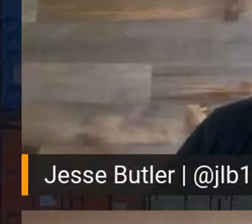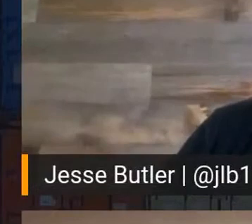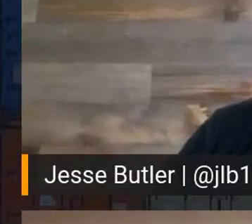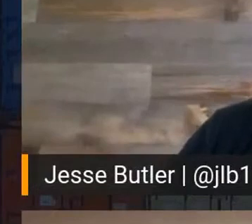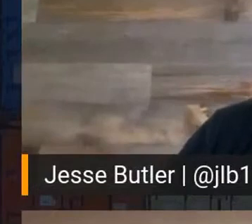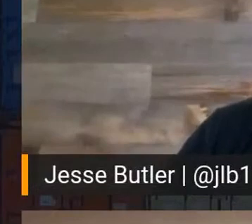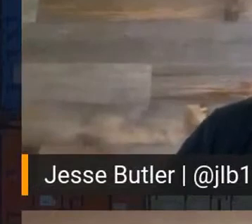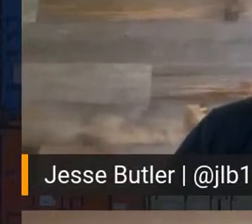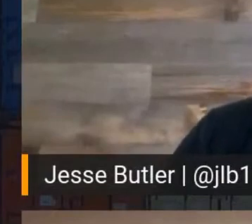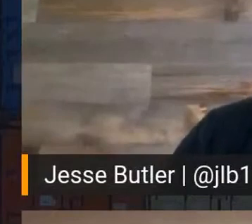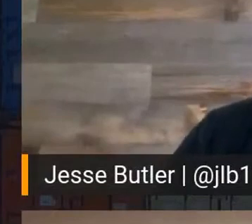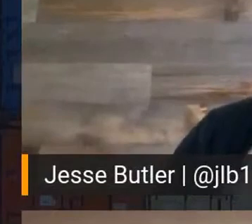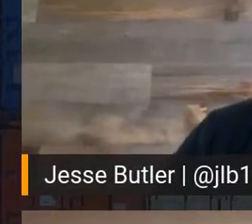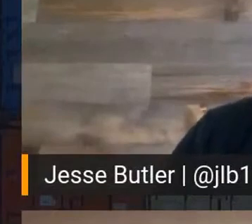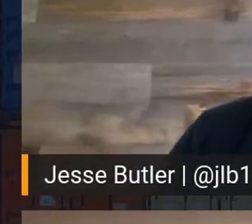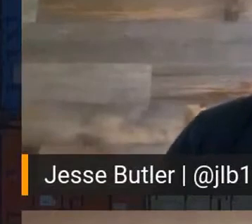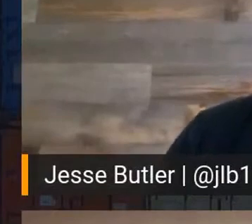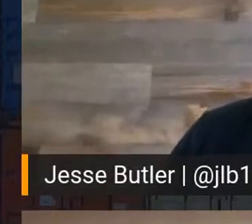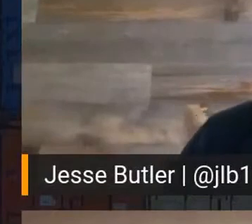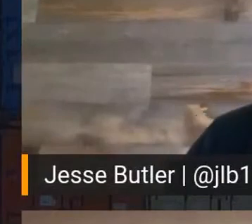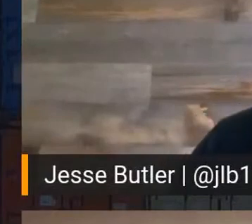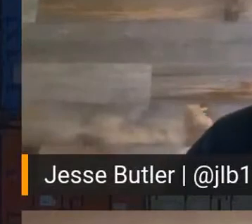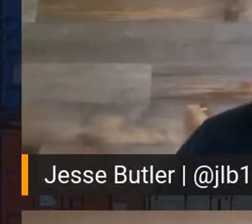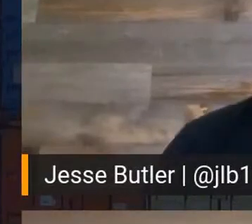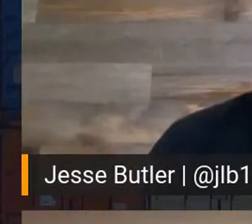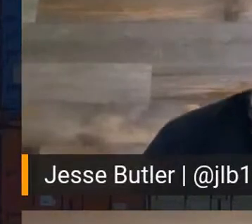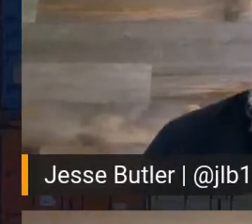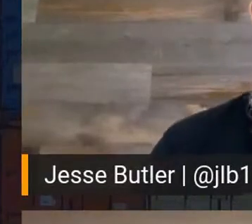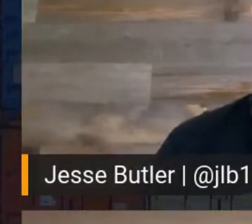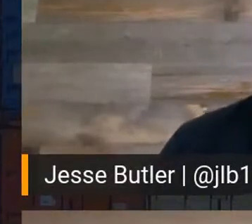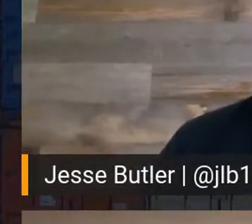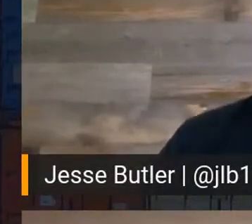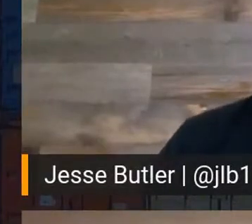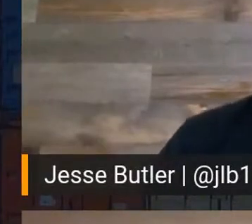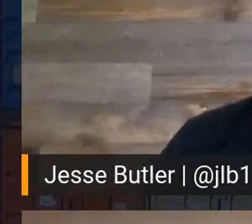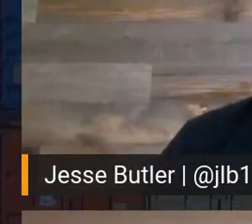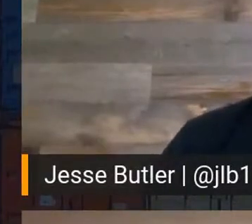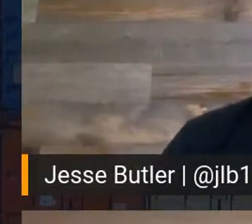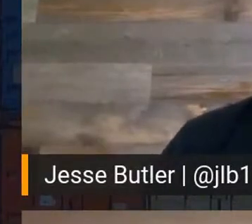project. Welcome. How you doing?